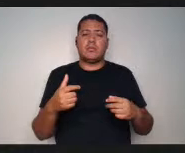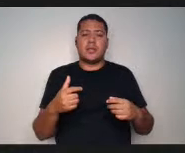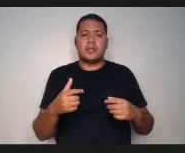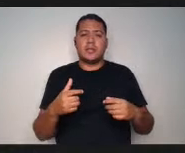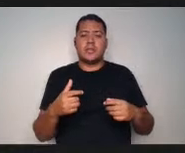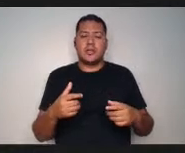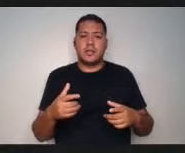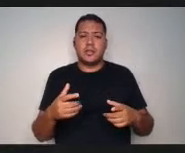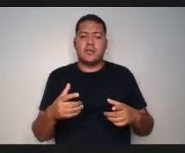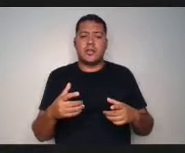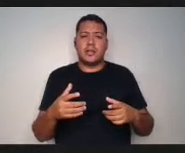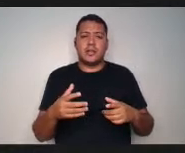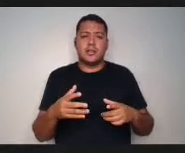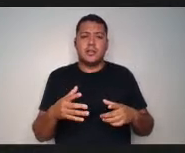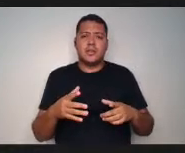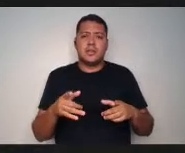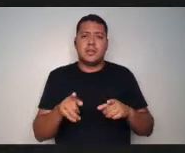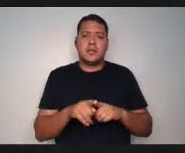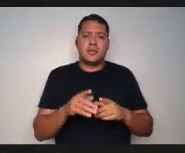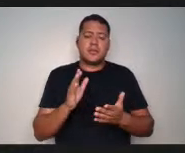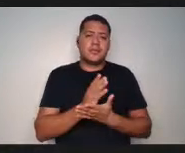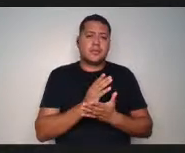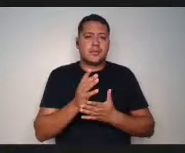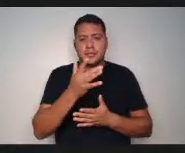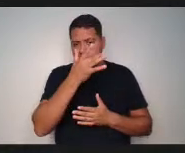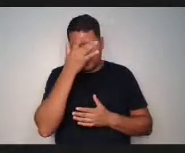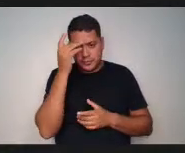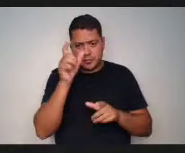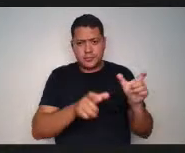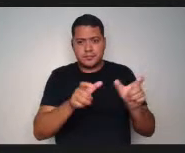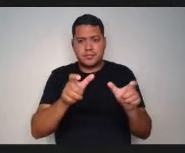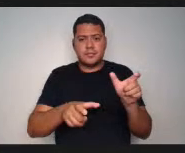COVID-19 and had more severe illness and death.